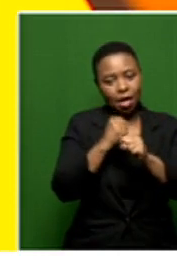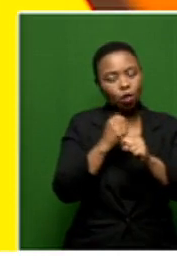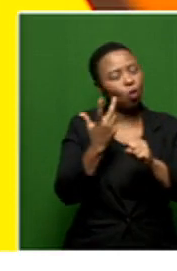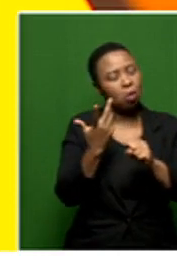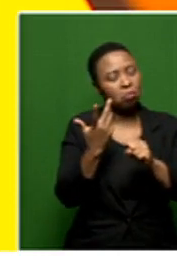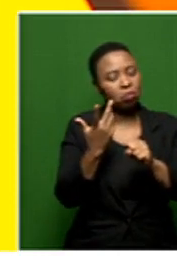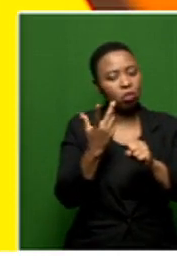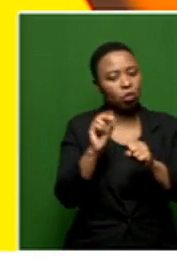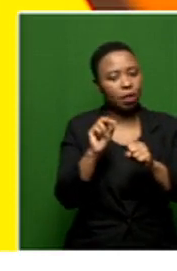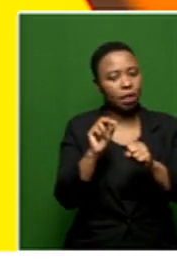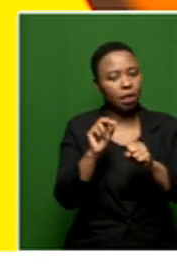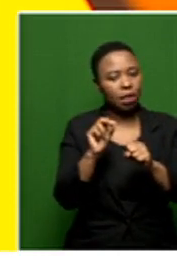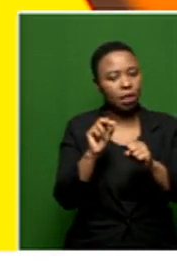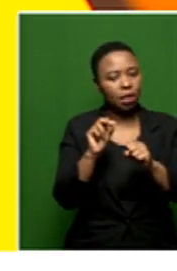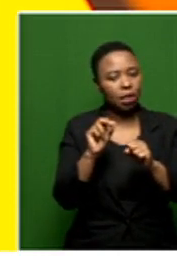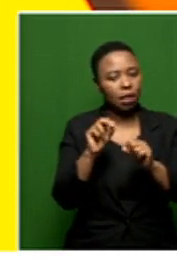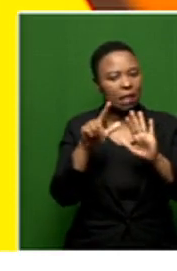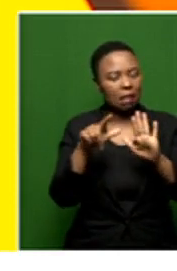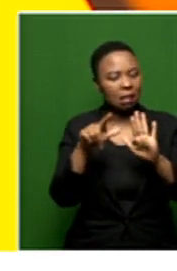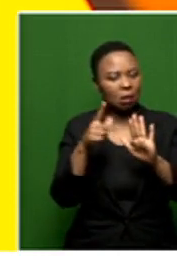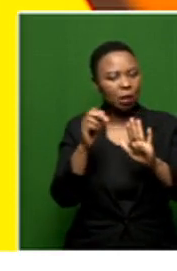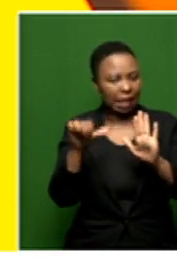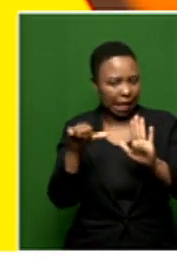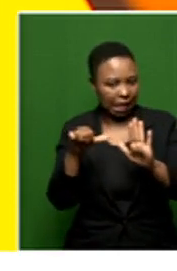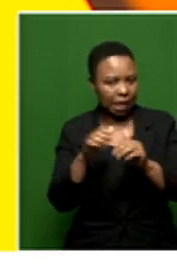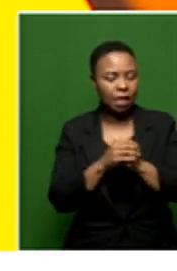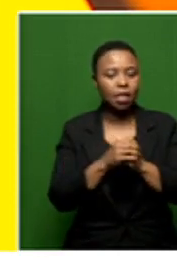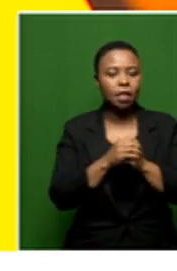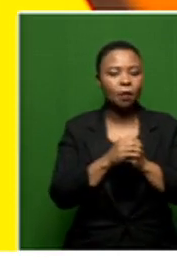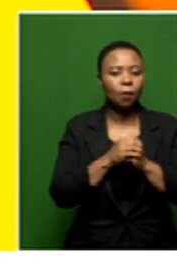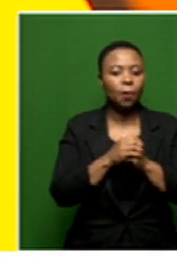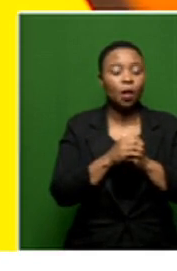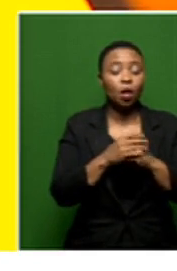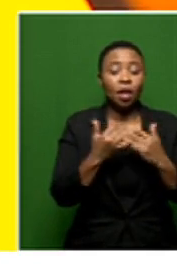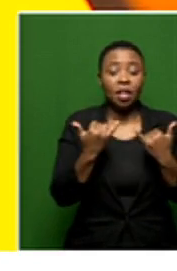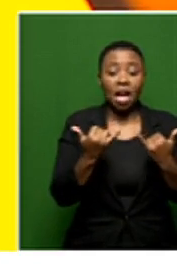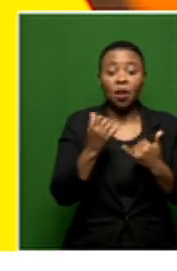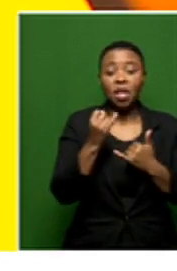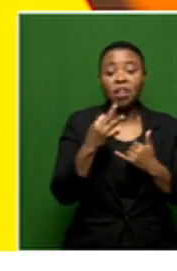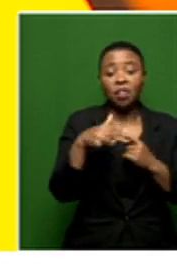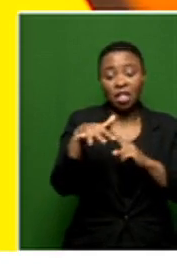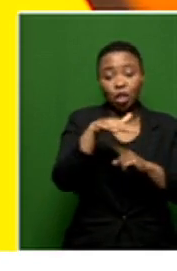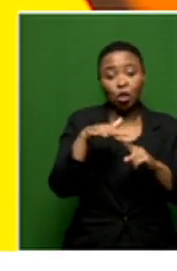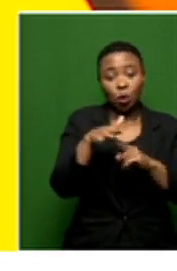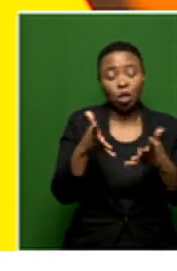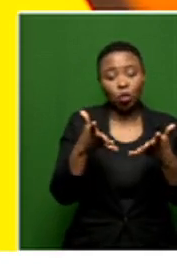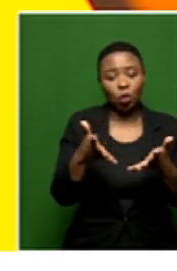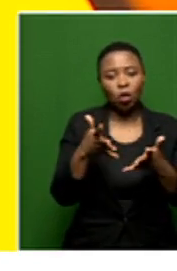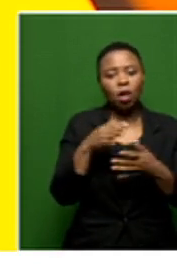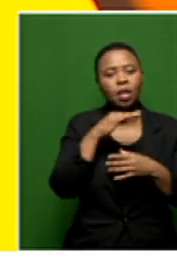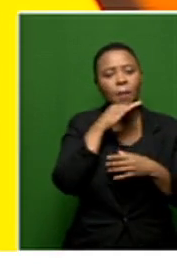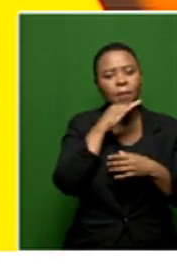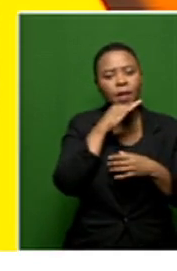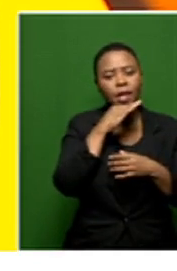2027. Yeah. So now, if you have in that kind of a situation, it means that we're going to have to find a